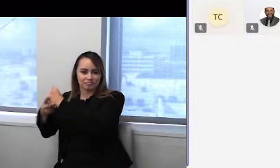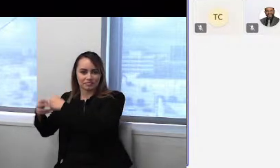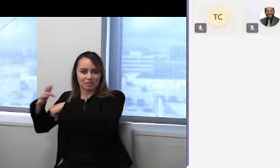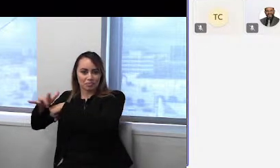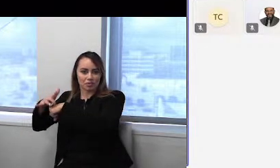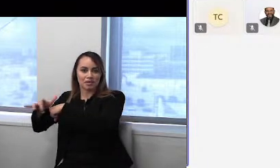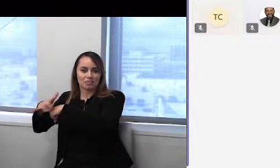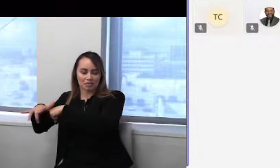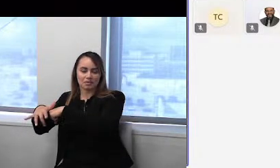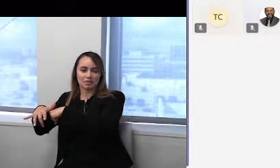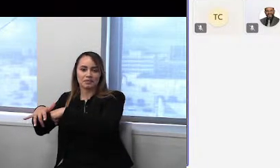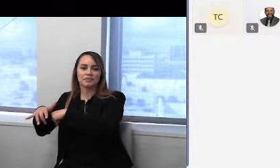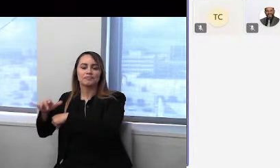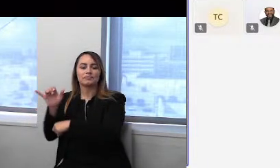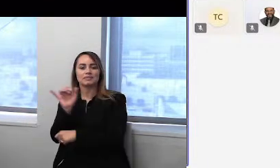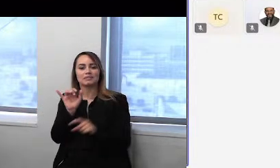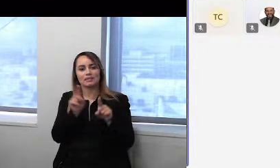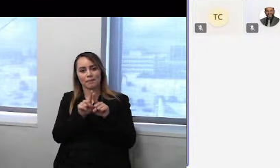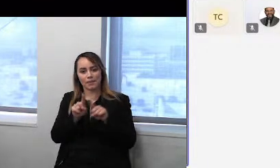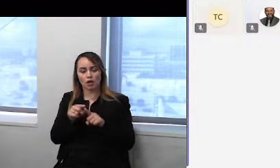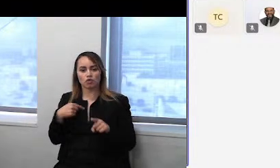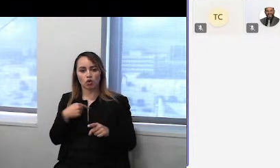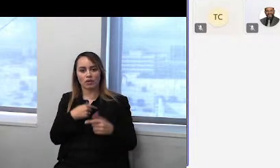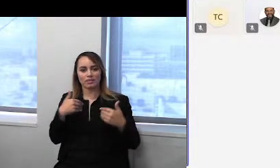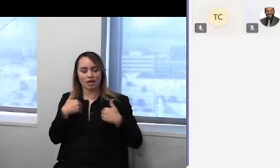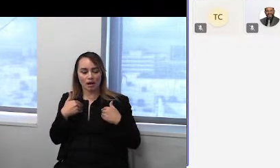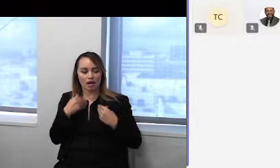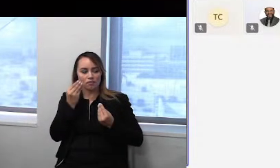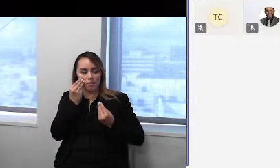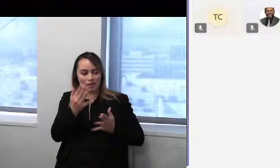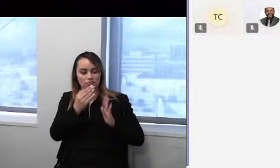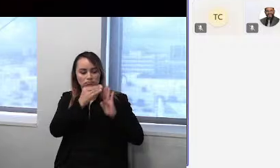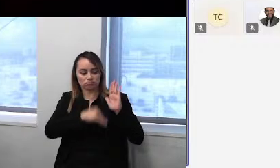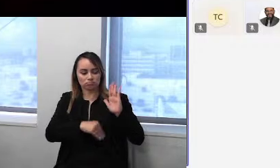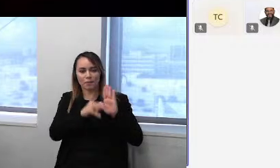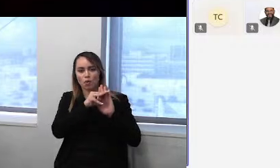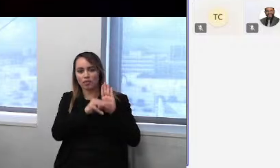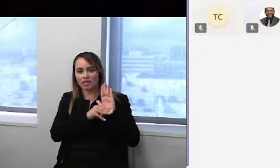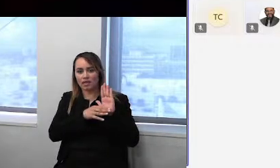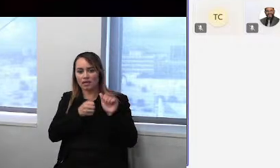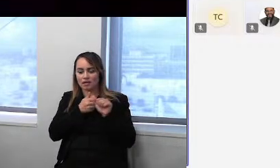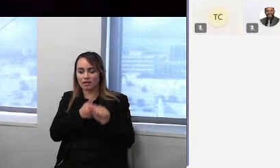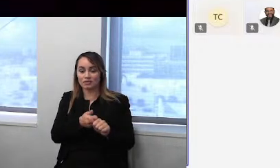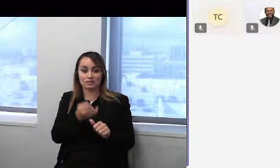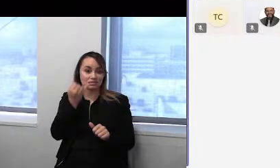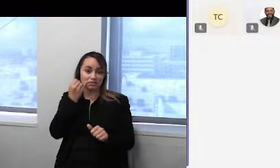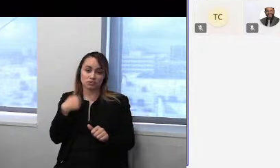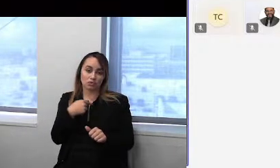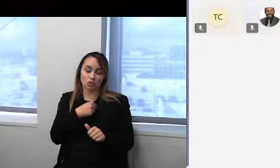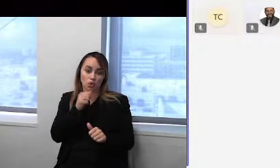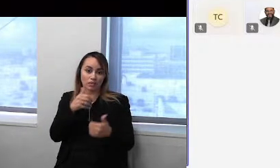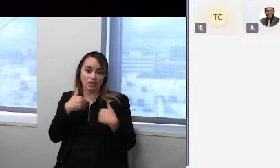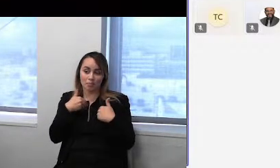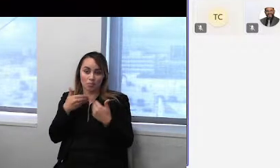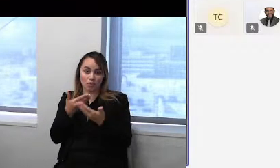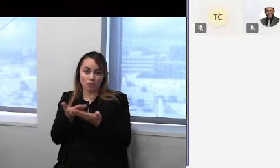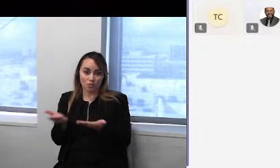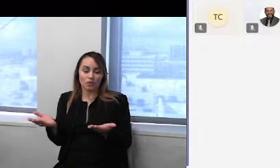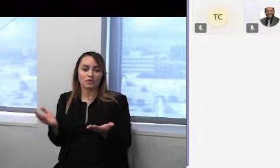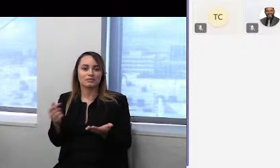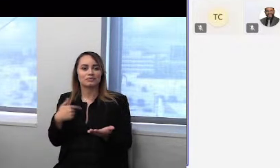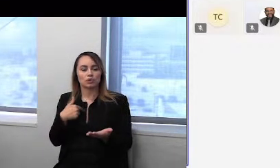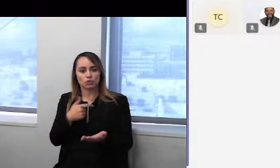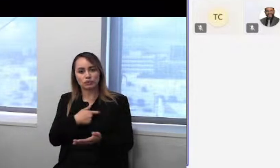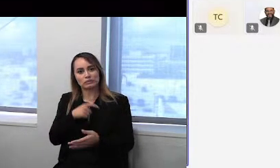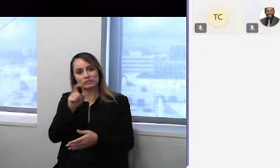technical data modeling. If we are unable to have that information, the dynamic studies that we have to do are